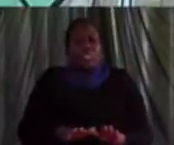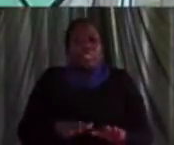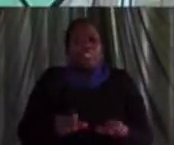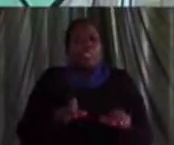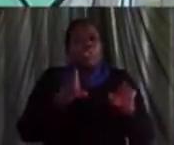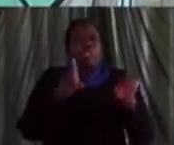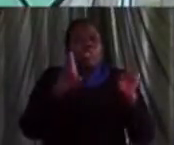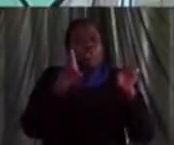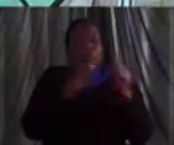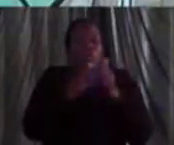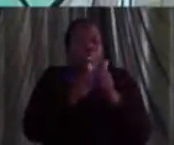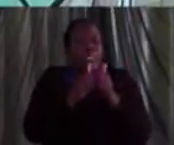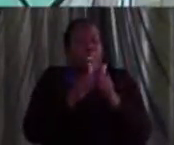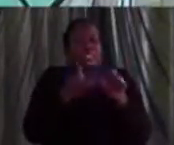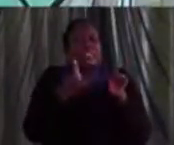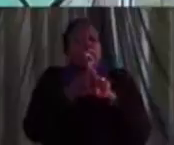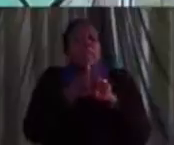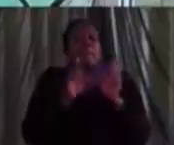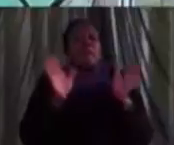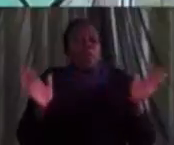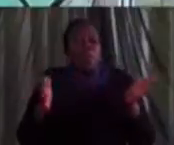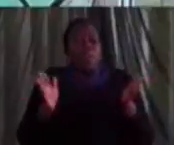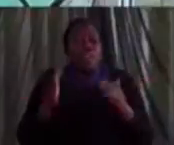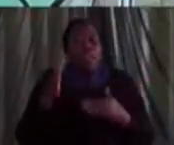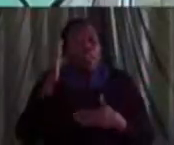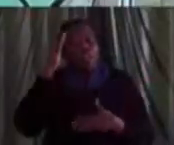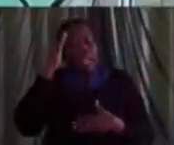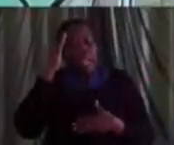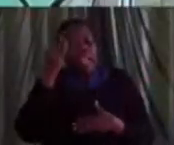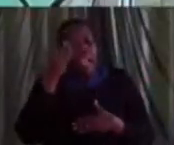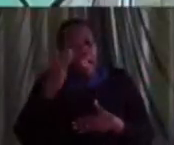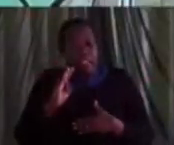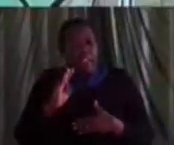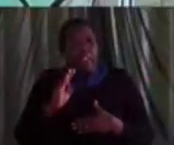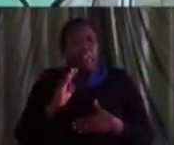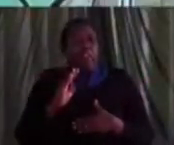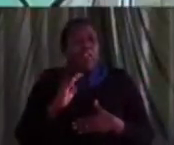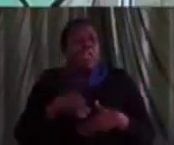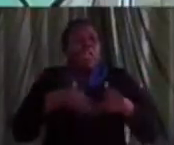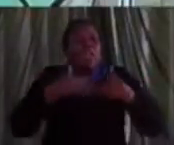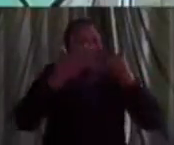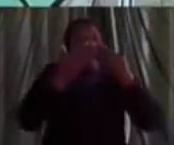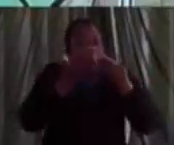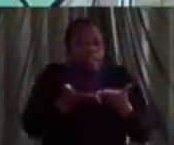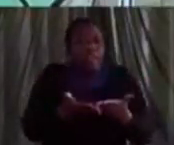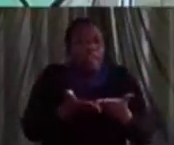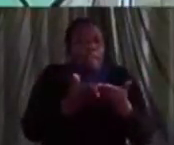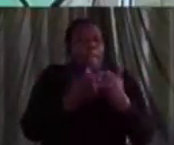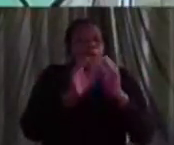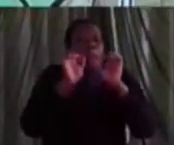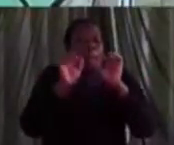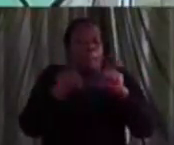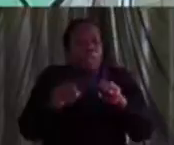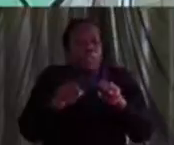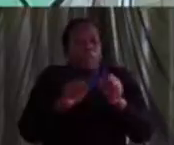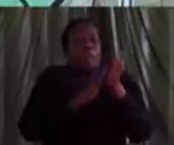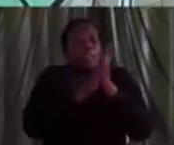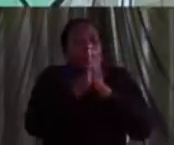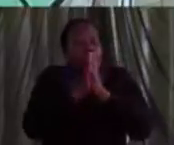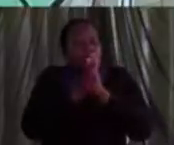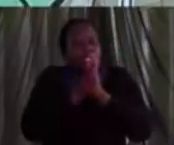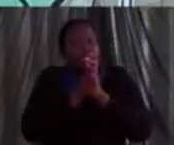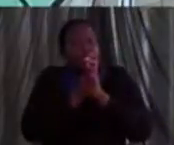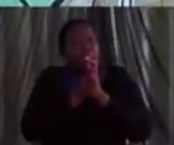welfare concerns, which if addressed would motivate the judicial